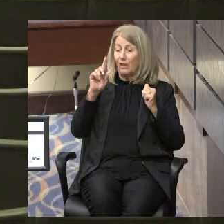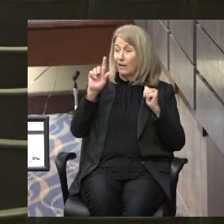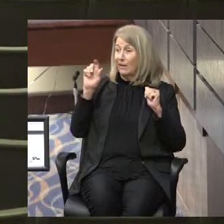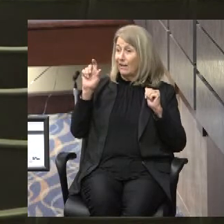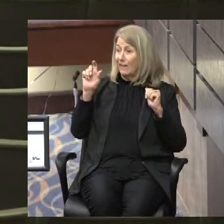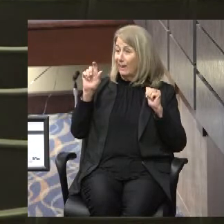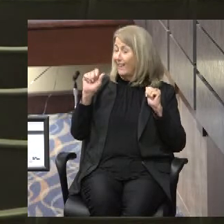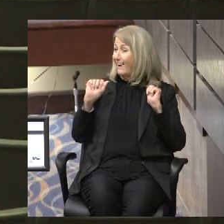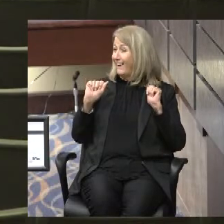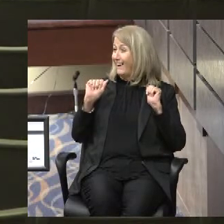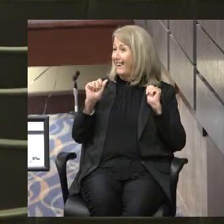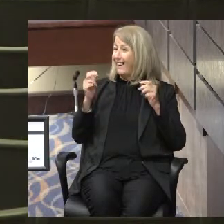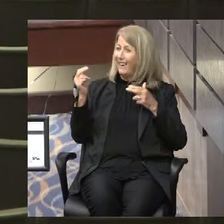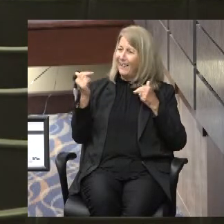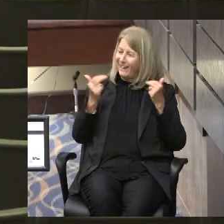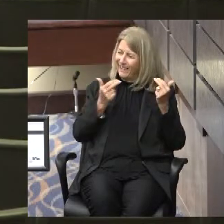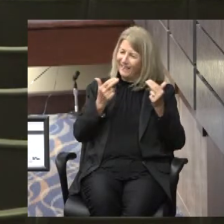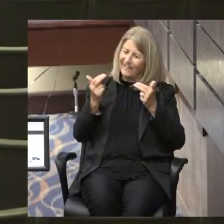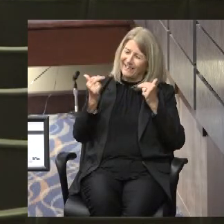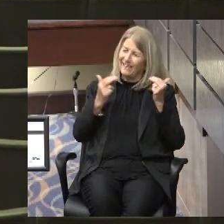you go. But